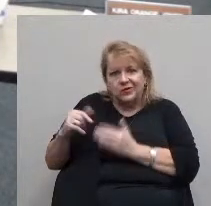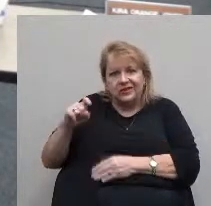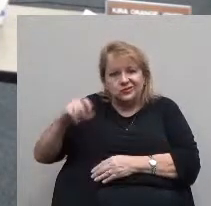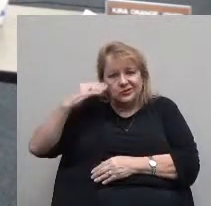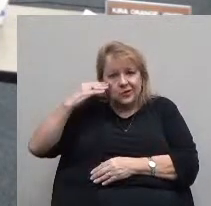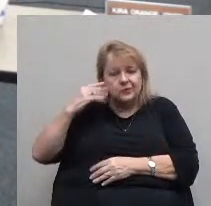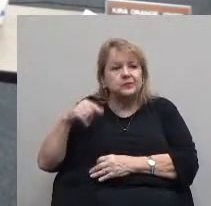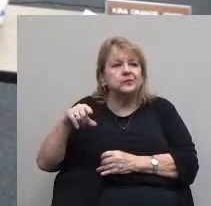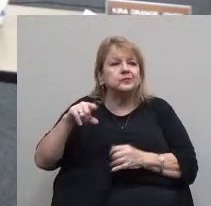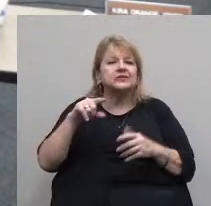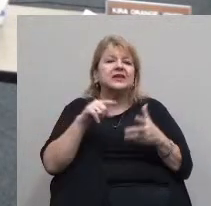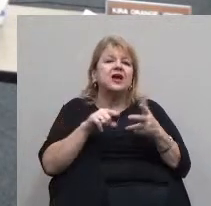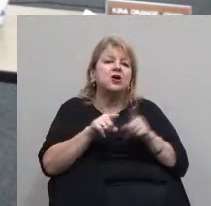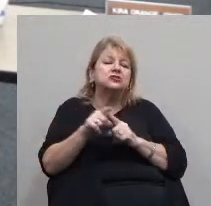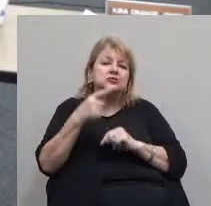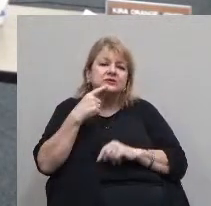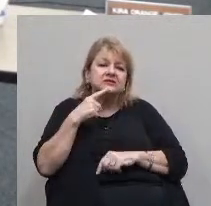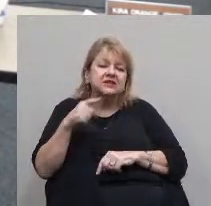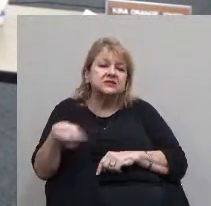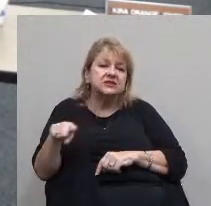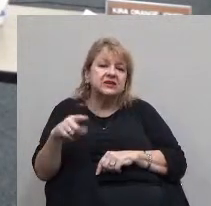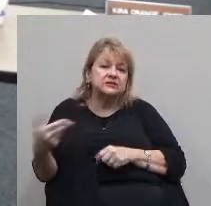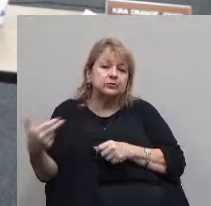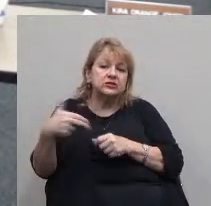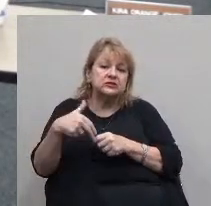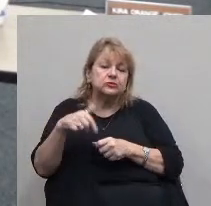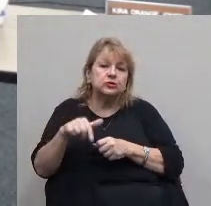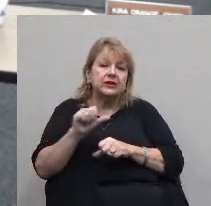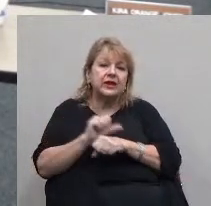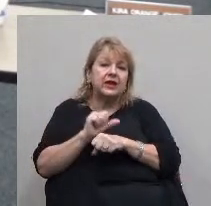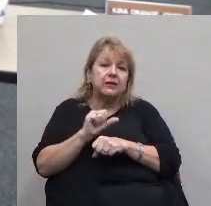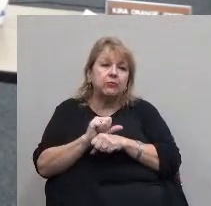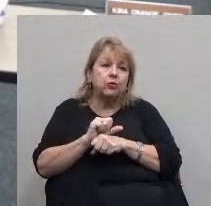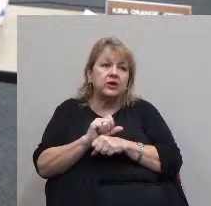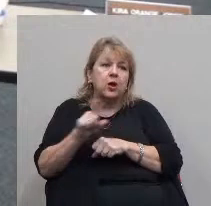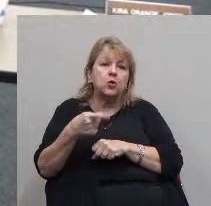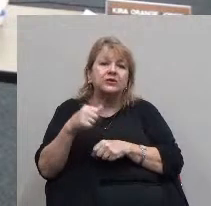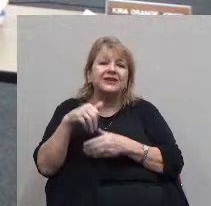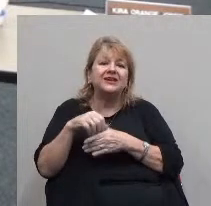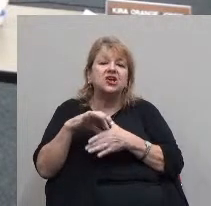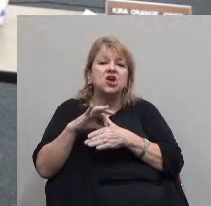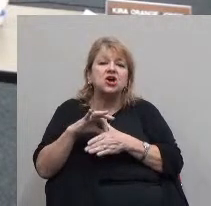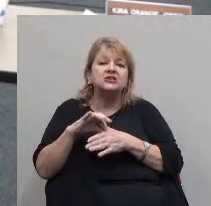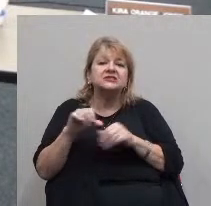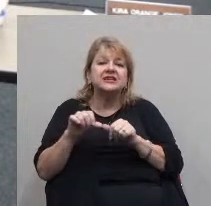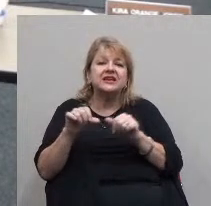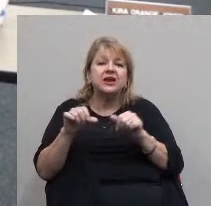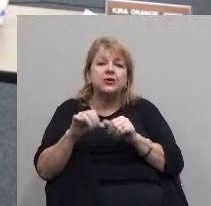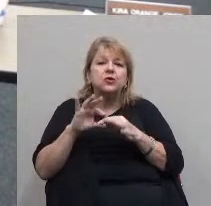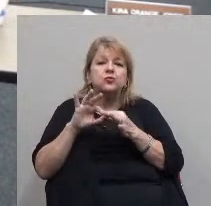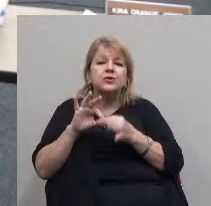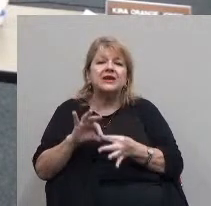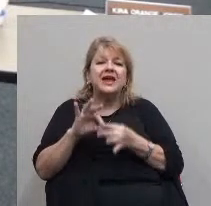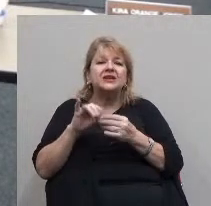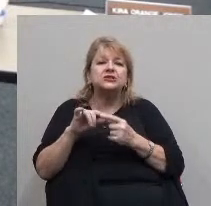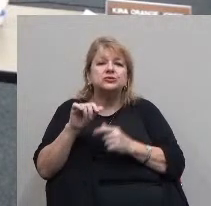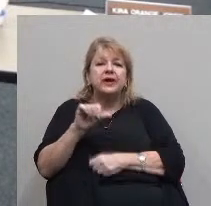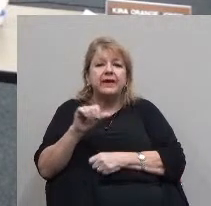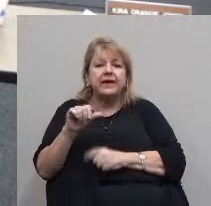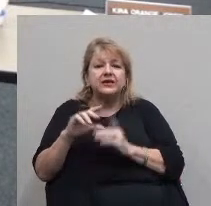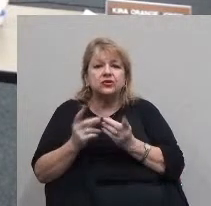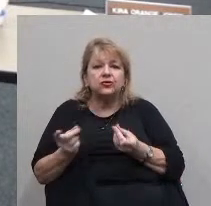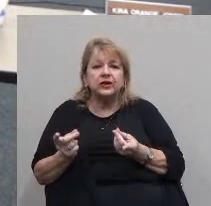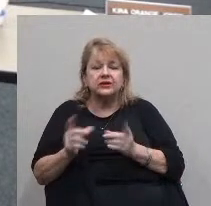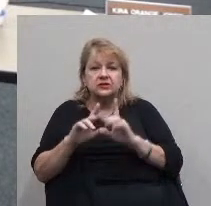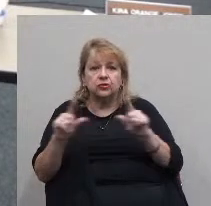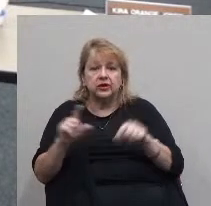it says DVR participants shall be employed to teach only in the content area related to his associate degree.